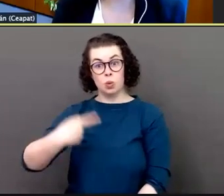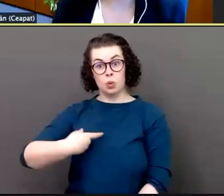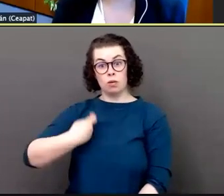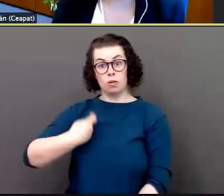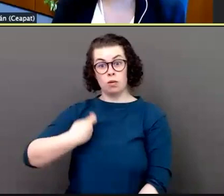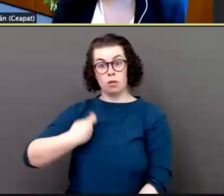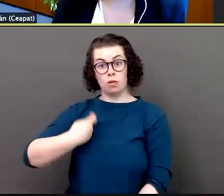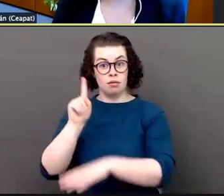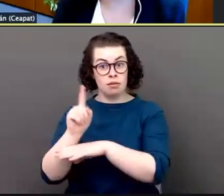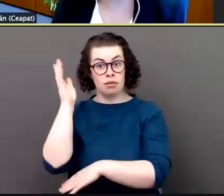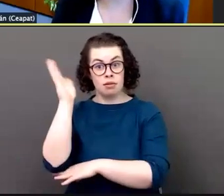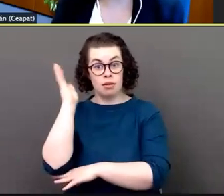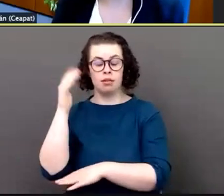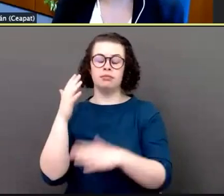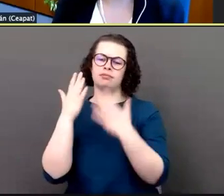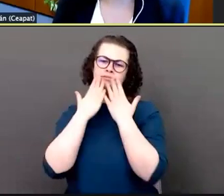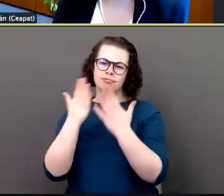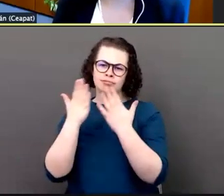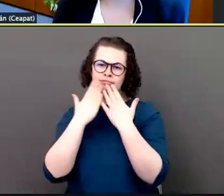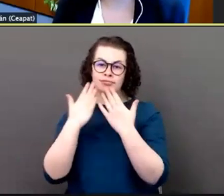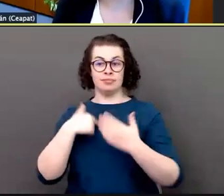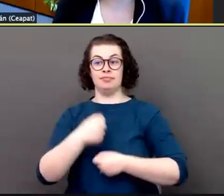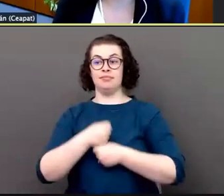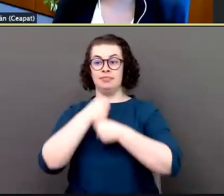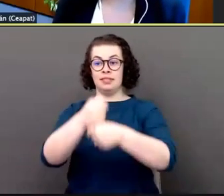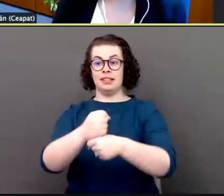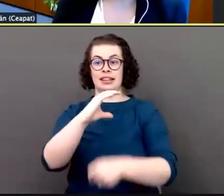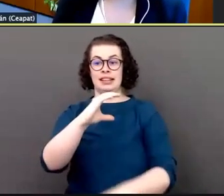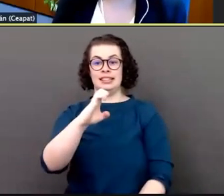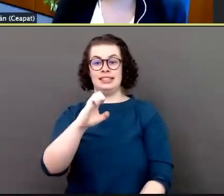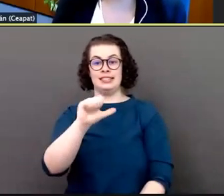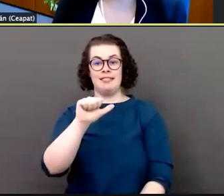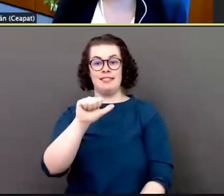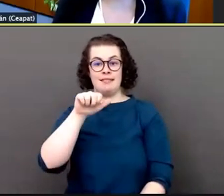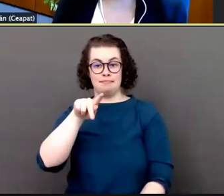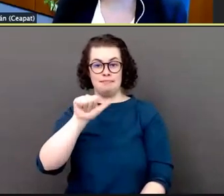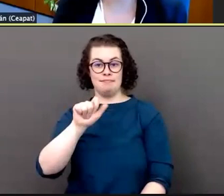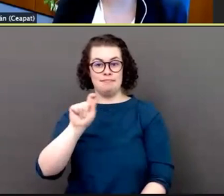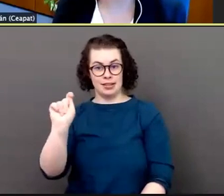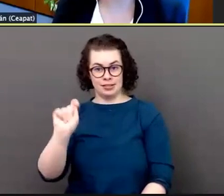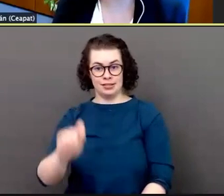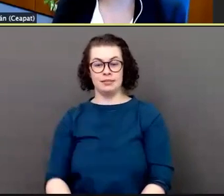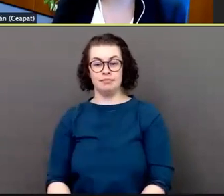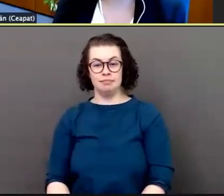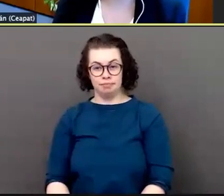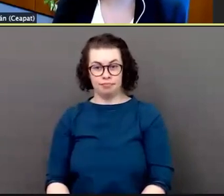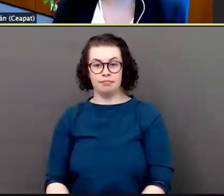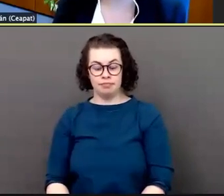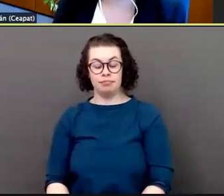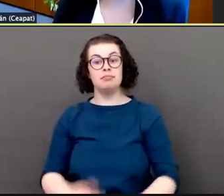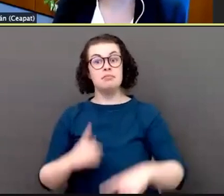workshop representing CEAPAT INSERSO. Allow me also the opportunity to